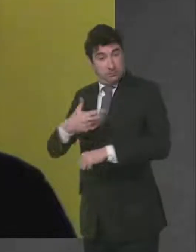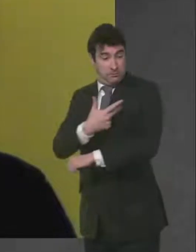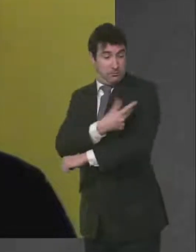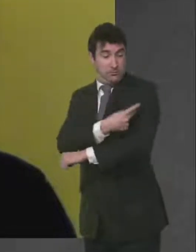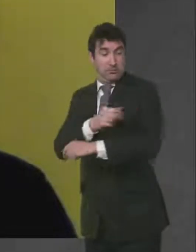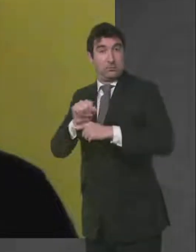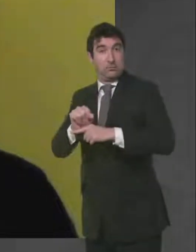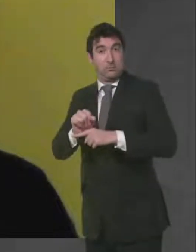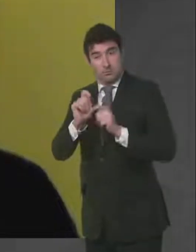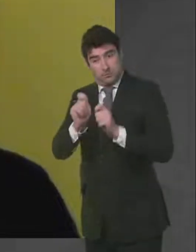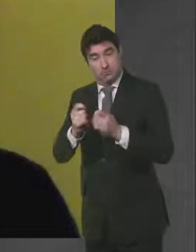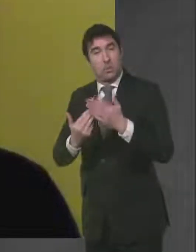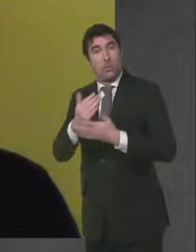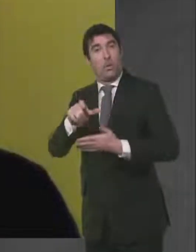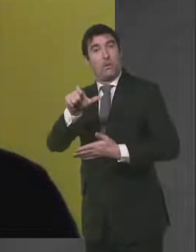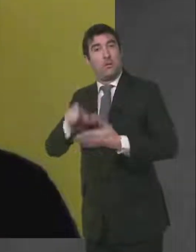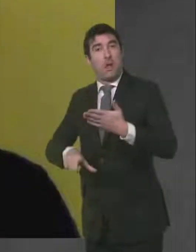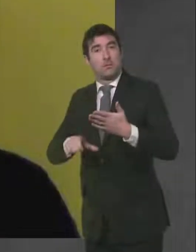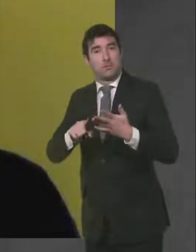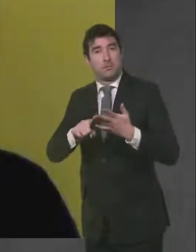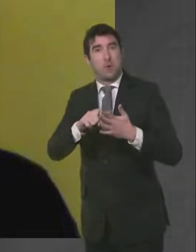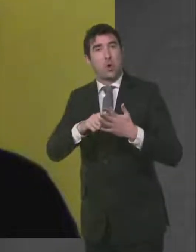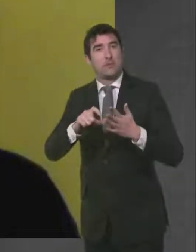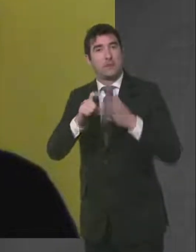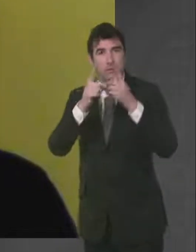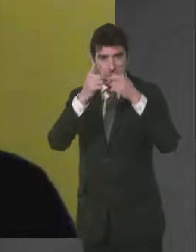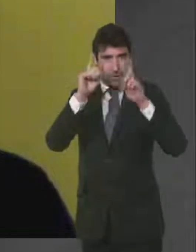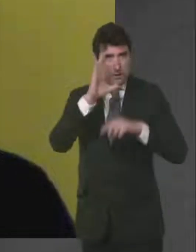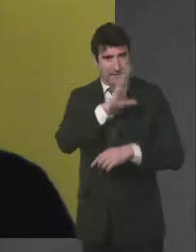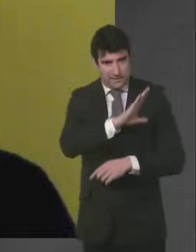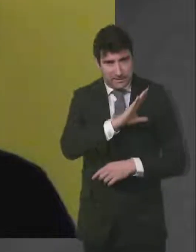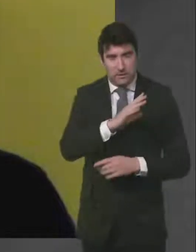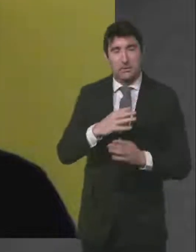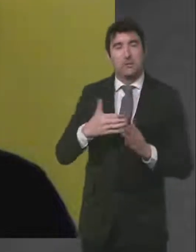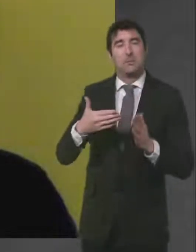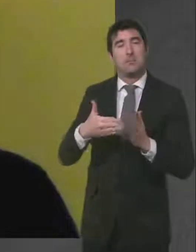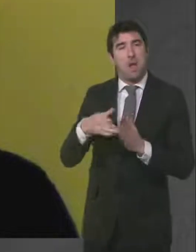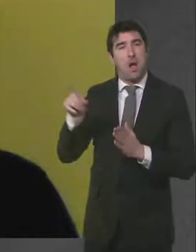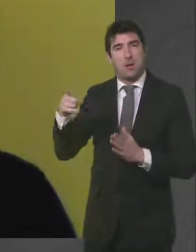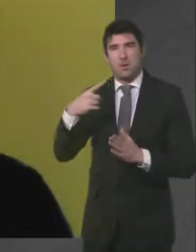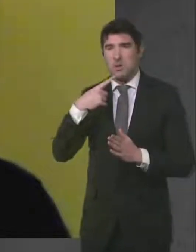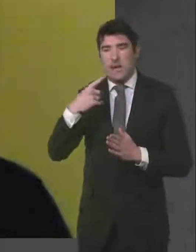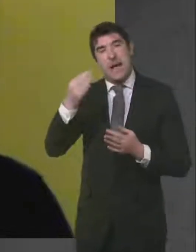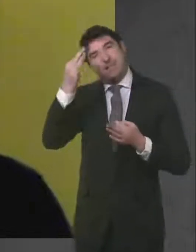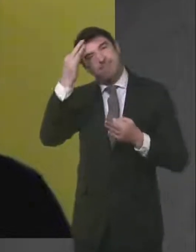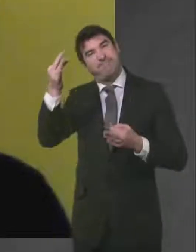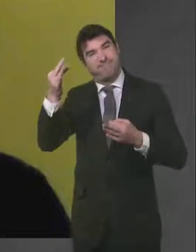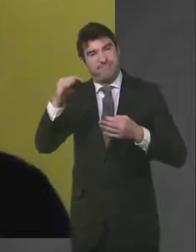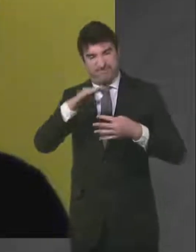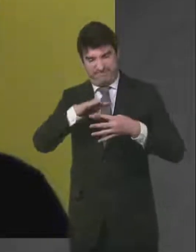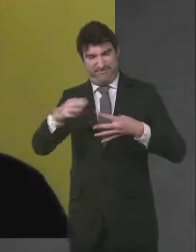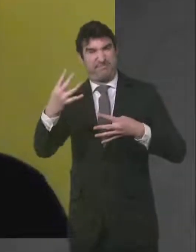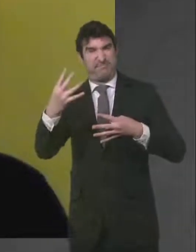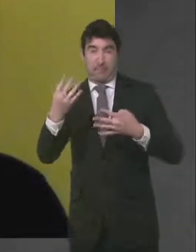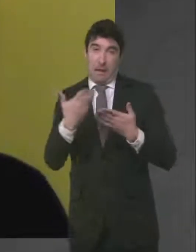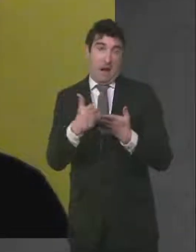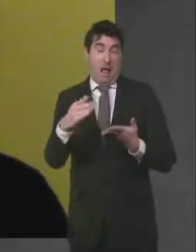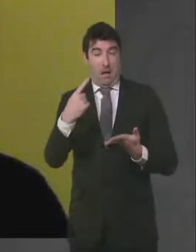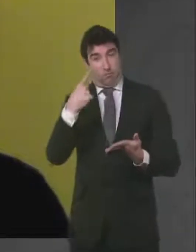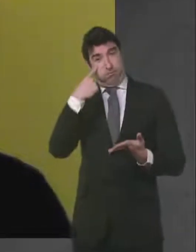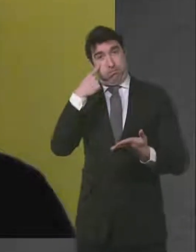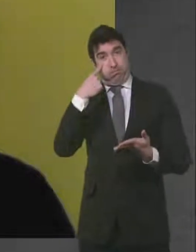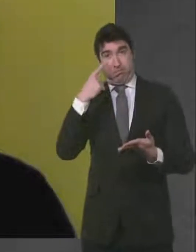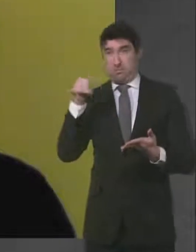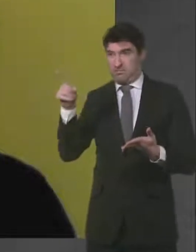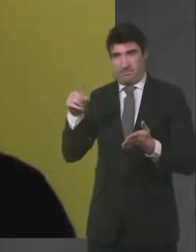room, isn't it? Really concerning figures that Professor Van Tam showed us. But given we're now so close to a moment where